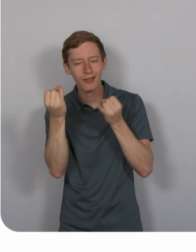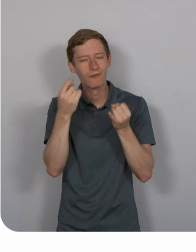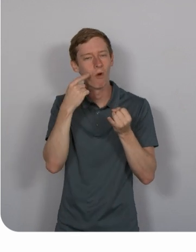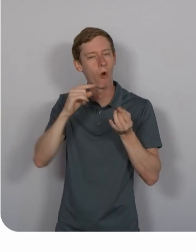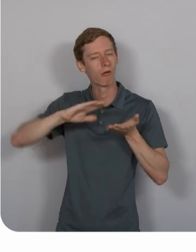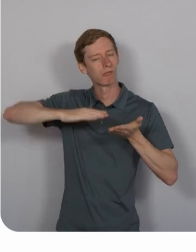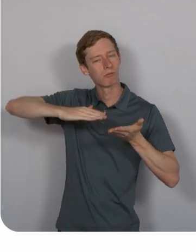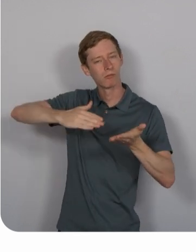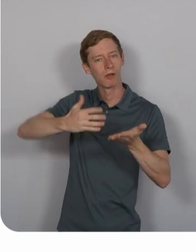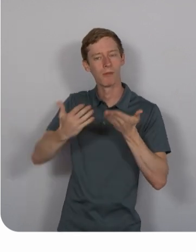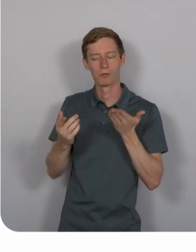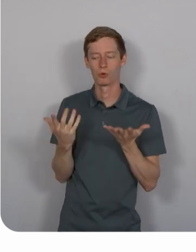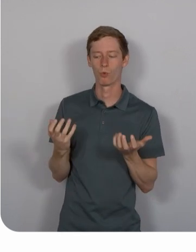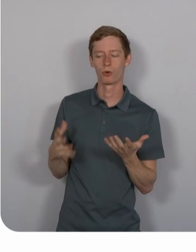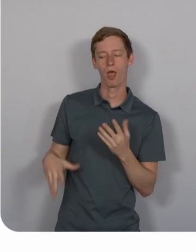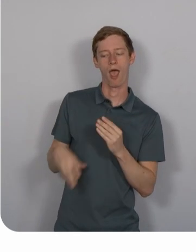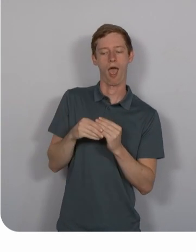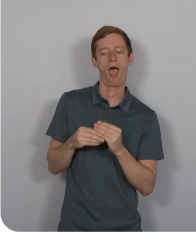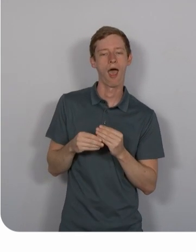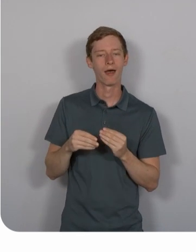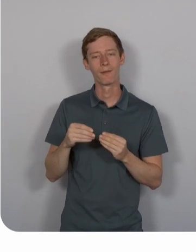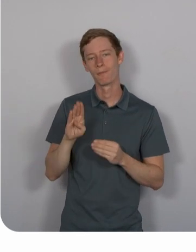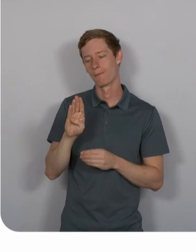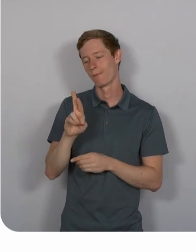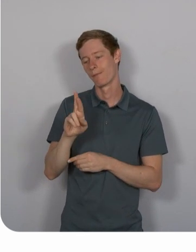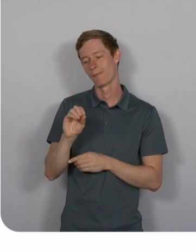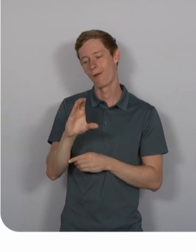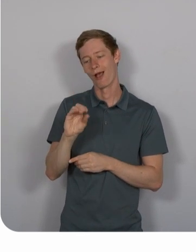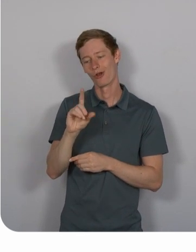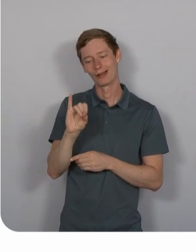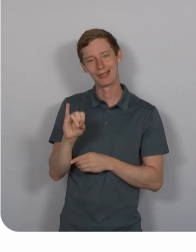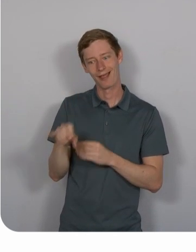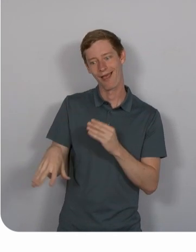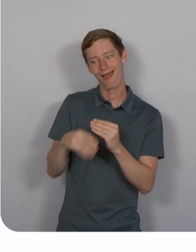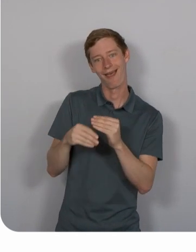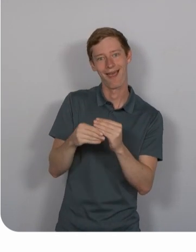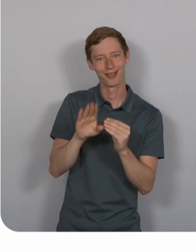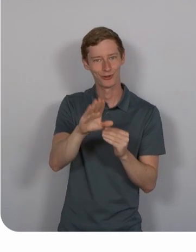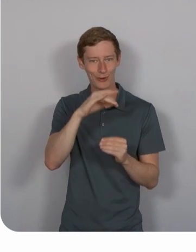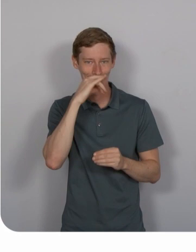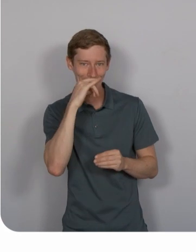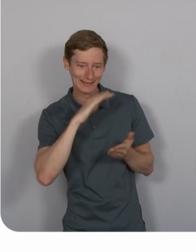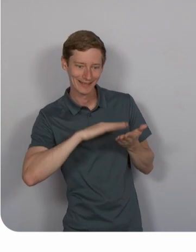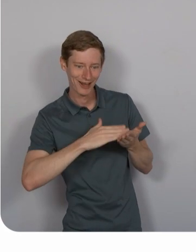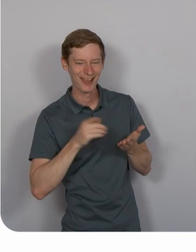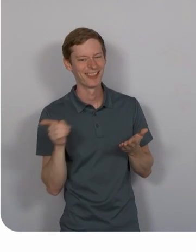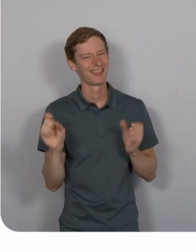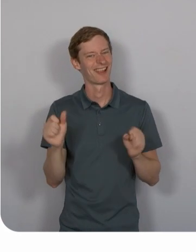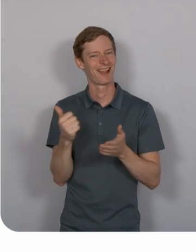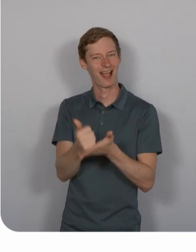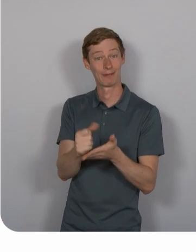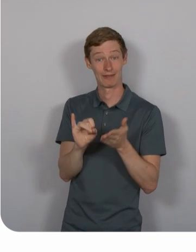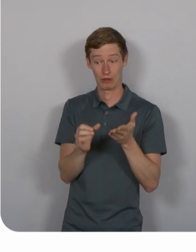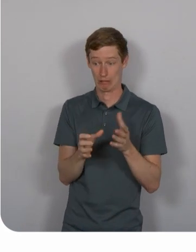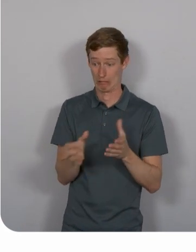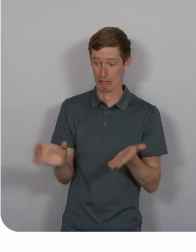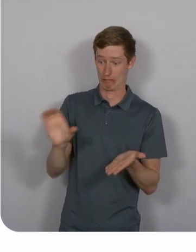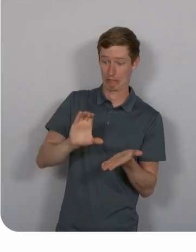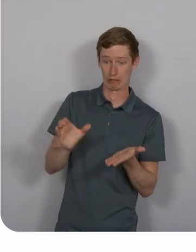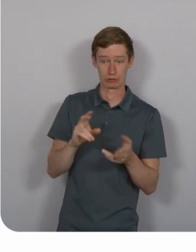want to find a way to sneak some broccoli into your kids' dinner, Max has got you. You know, let's say you add too much salt to the recipe, he can help you balance it